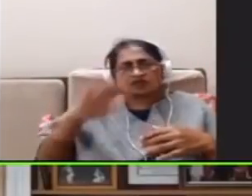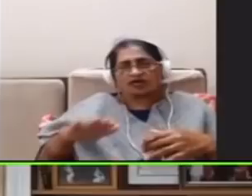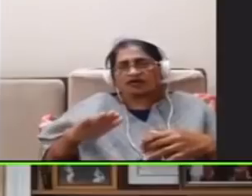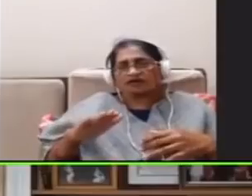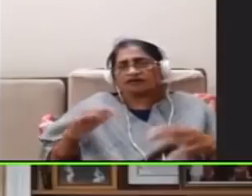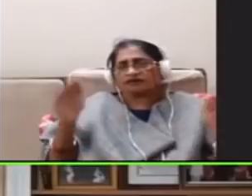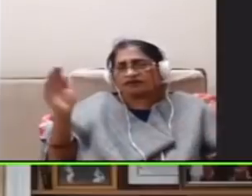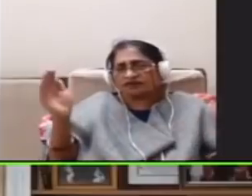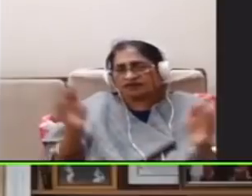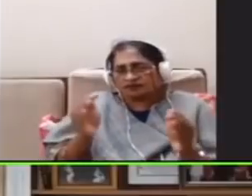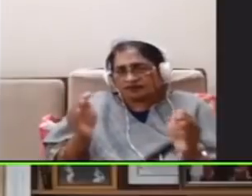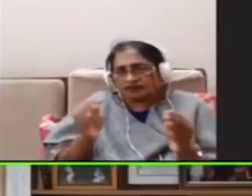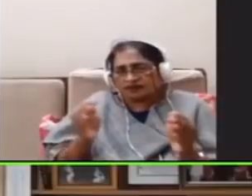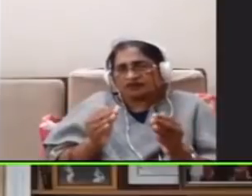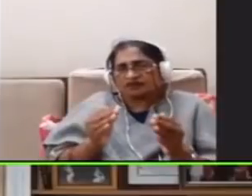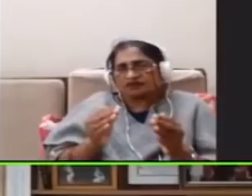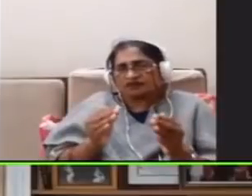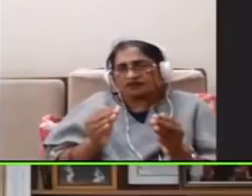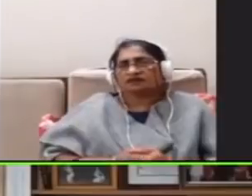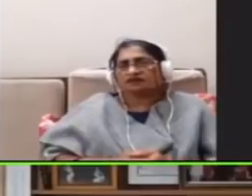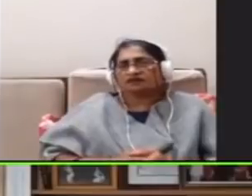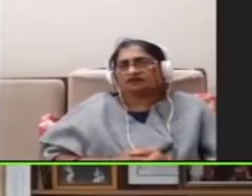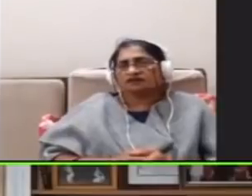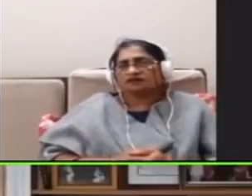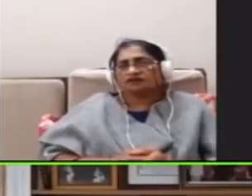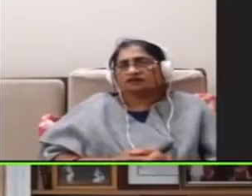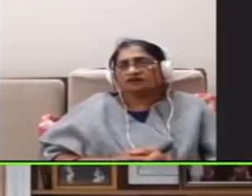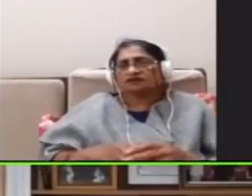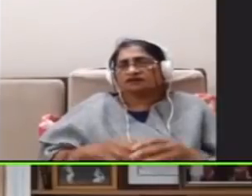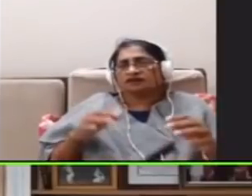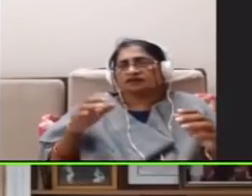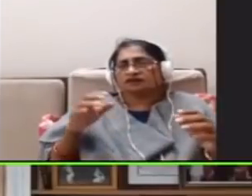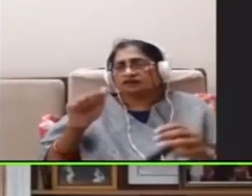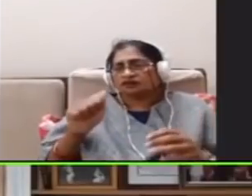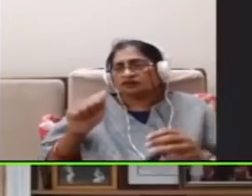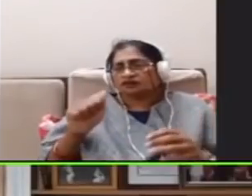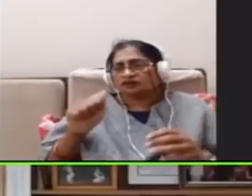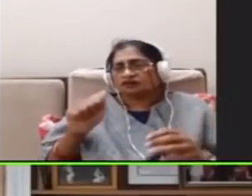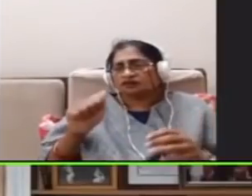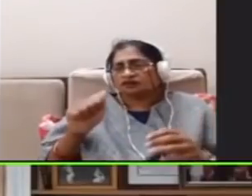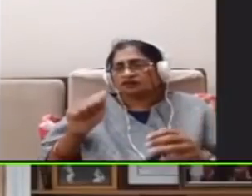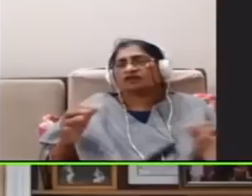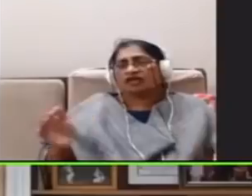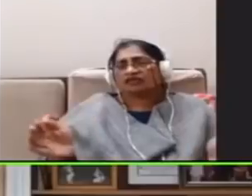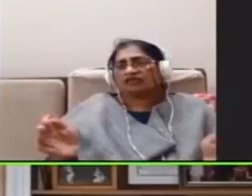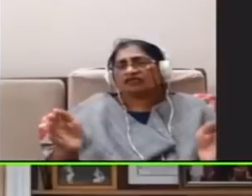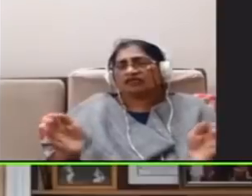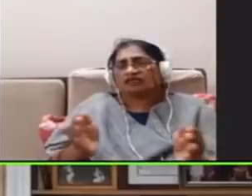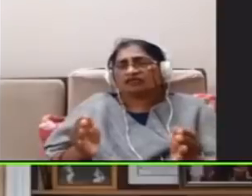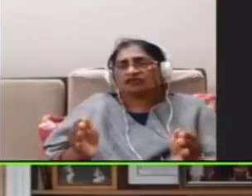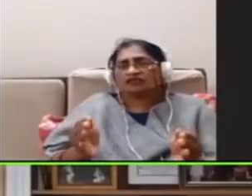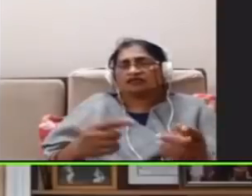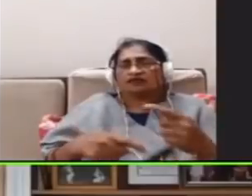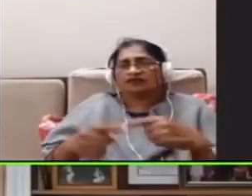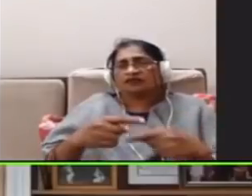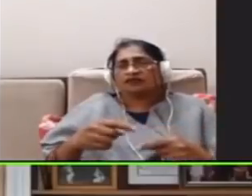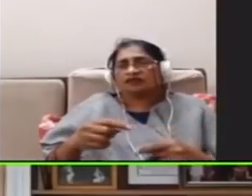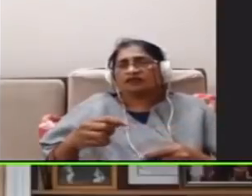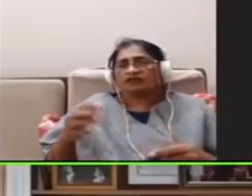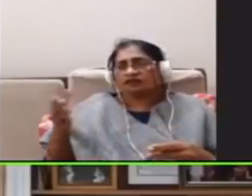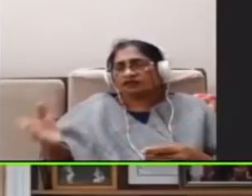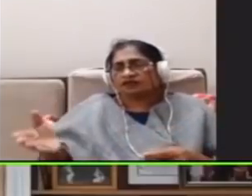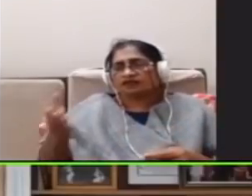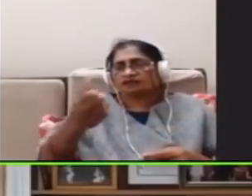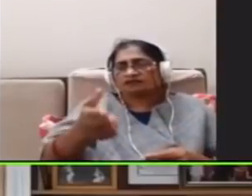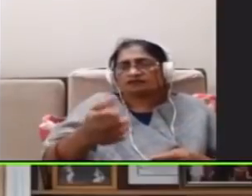know? So it's very, no barriers. You know? So art is something that's encouraged, whether it is coming from this or he or she